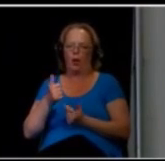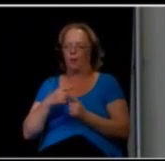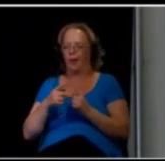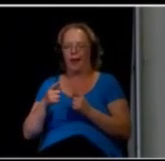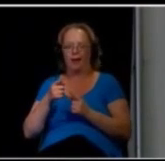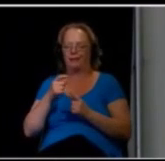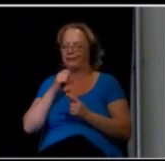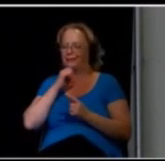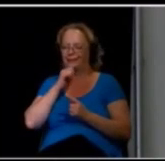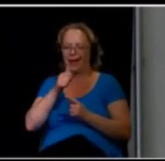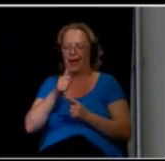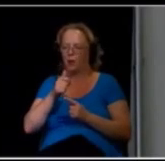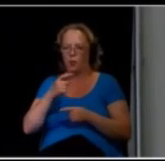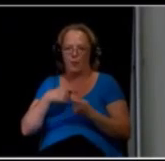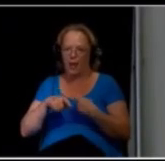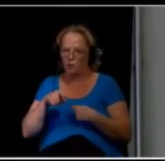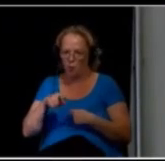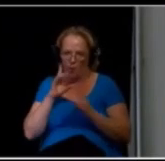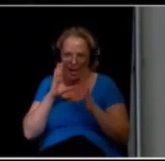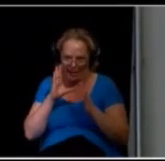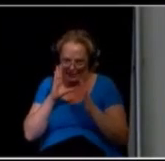can not pay attention.